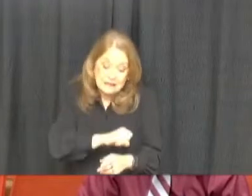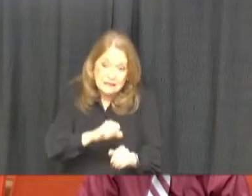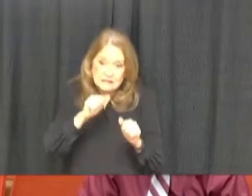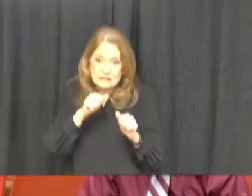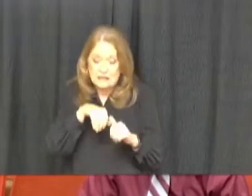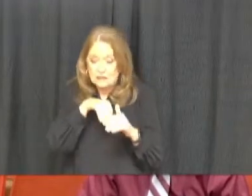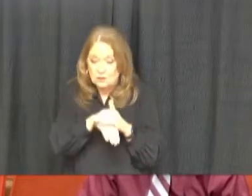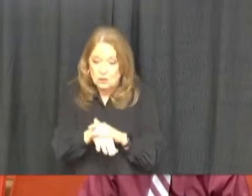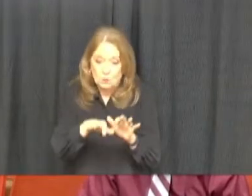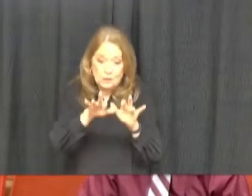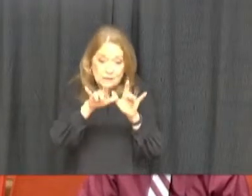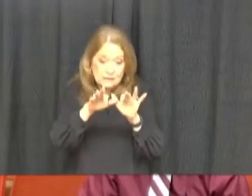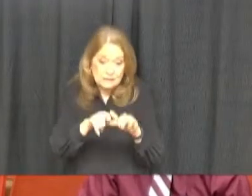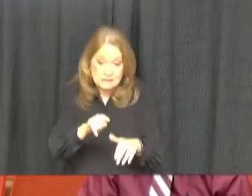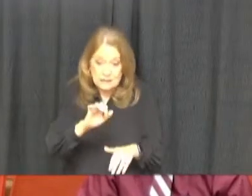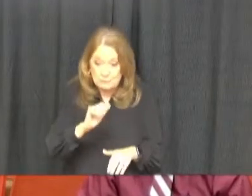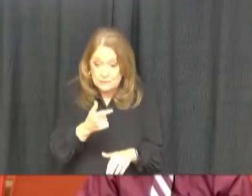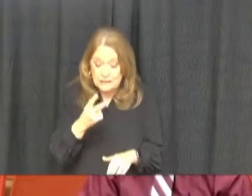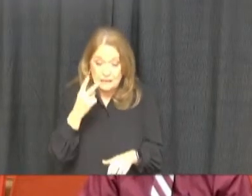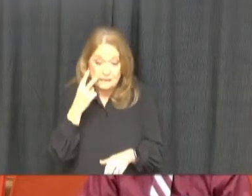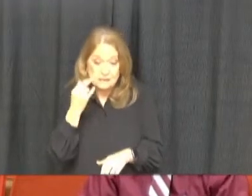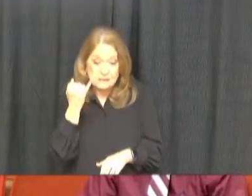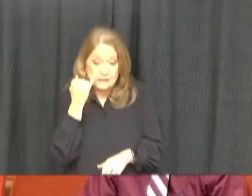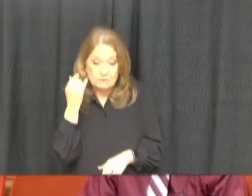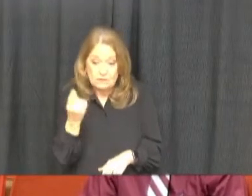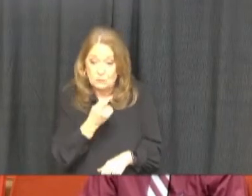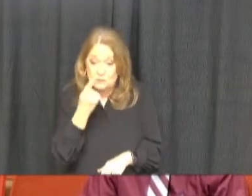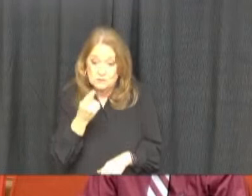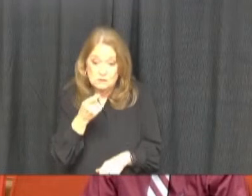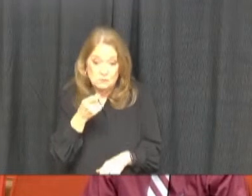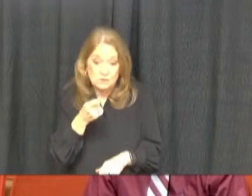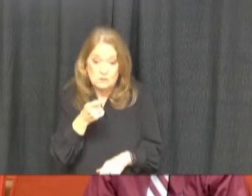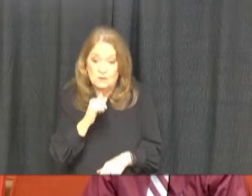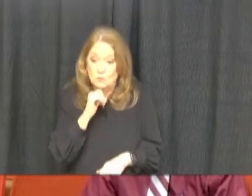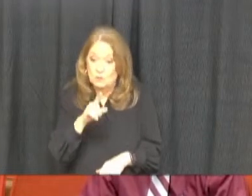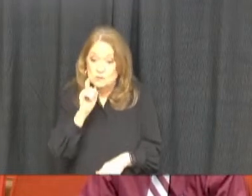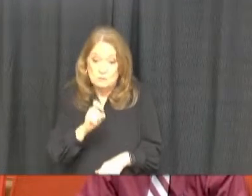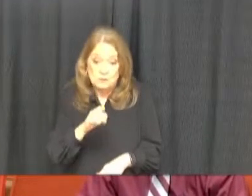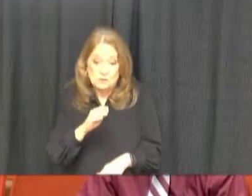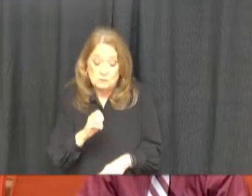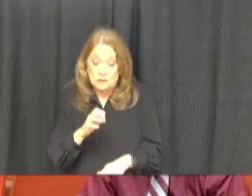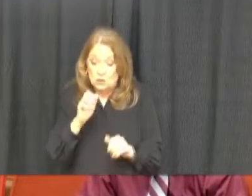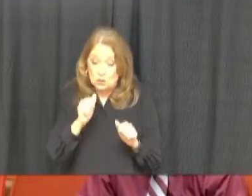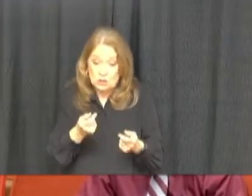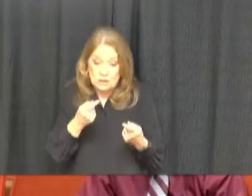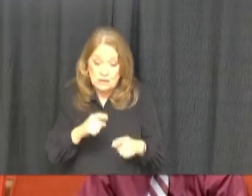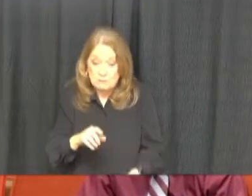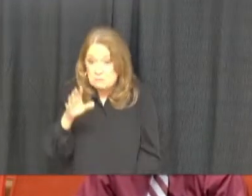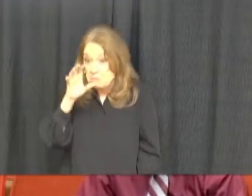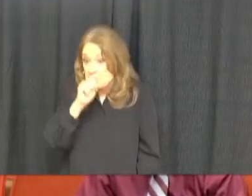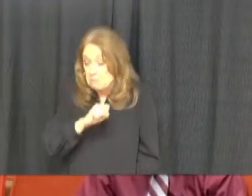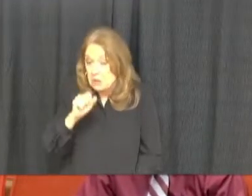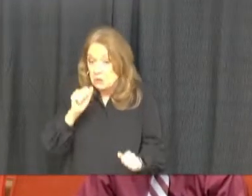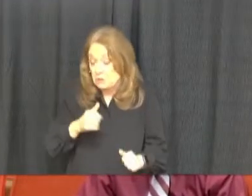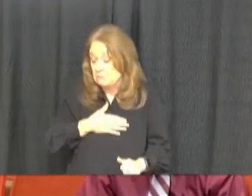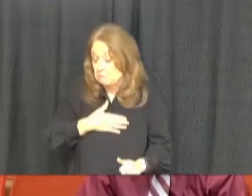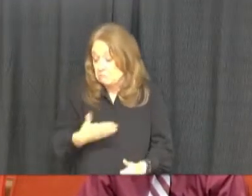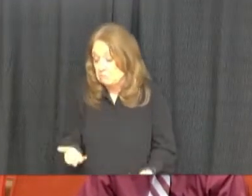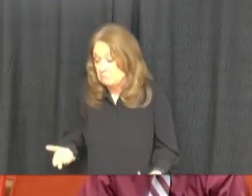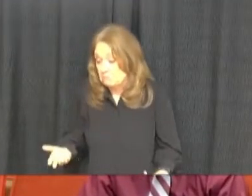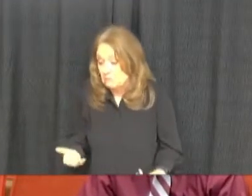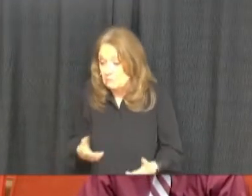and type a tag in to see if they were somewhere they said they weren't. Could that happen? I guess it could. I will admit